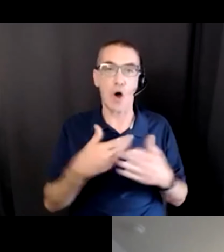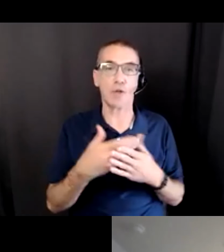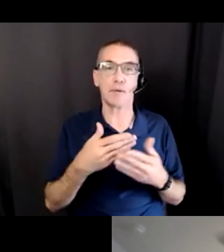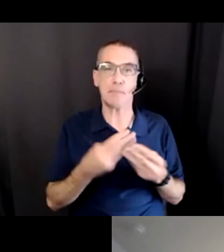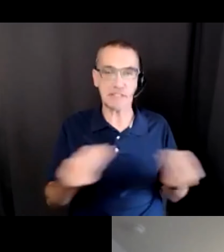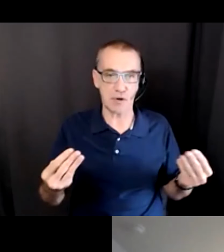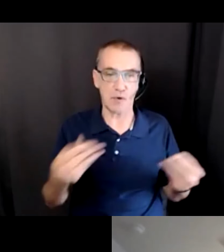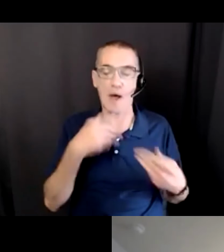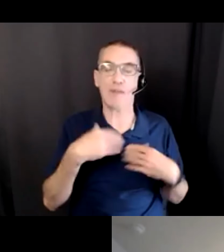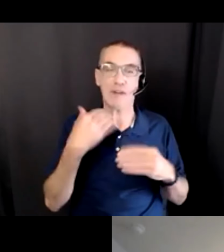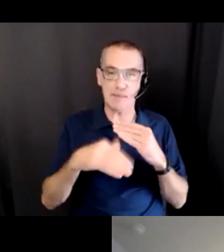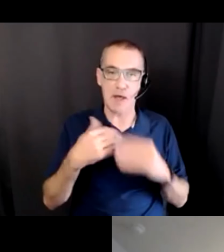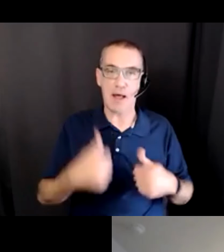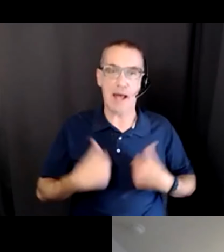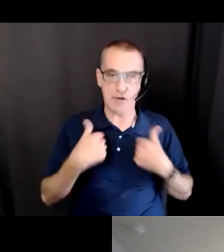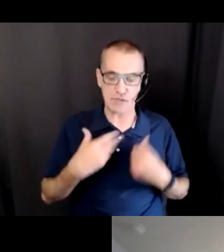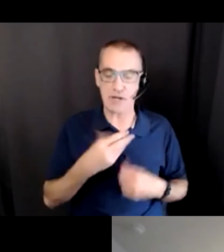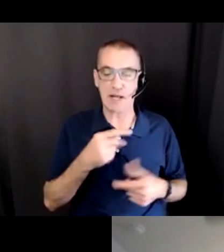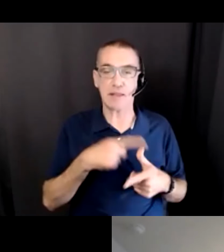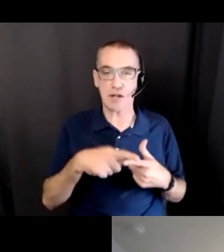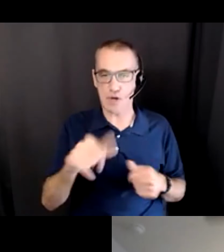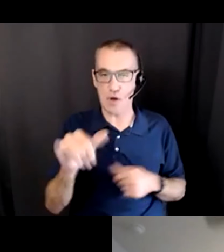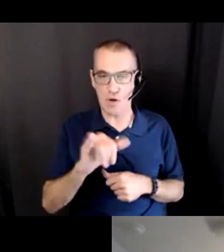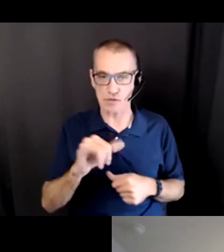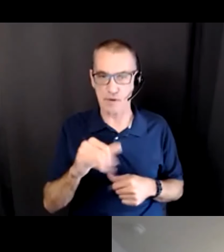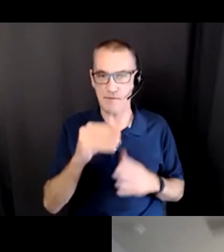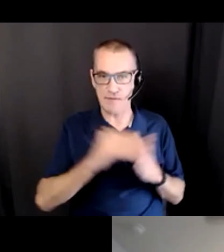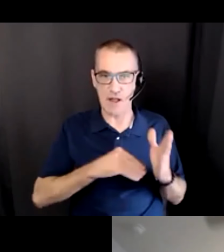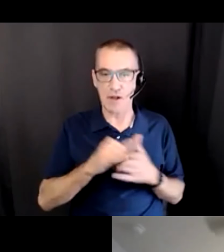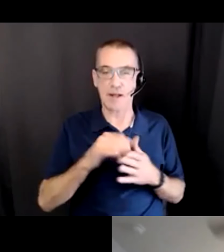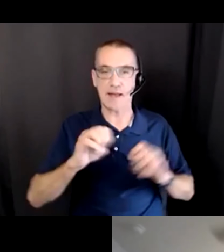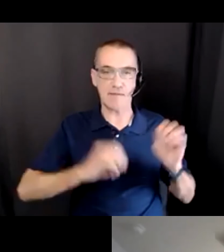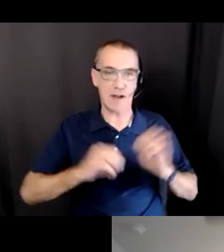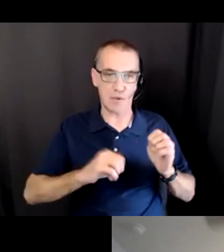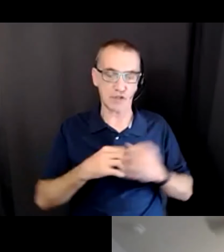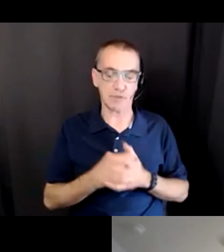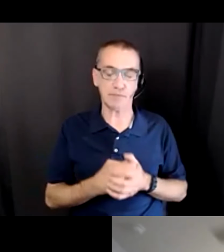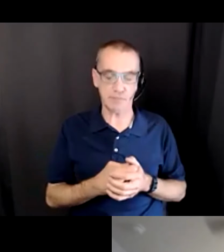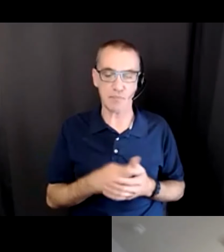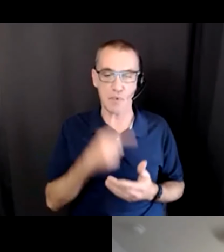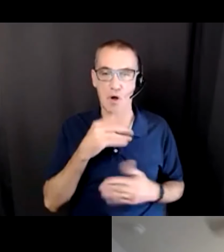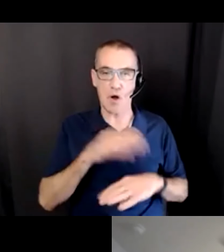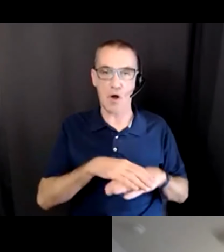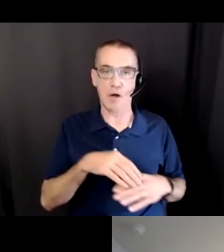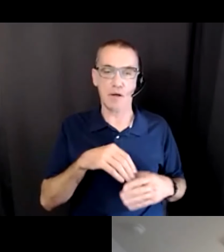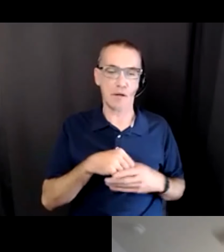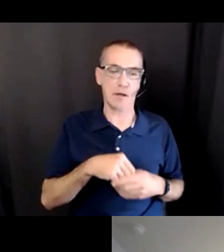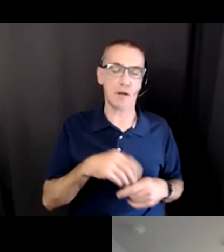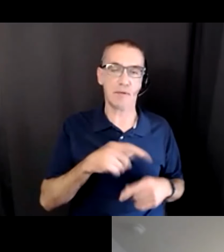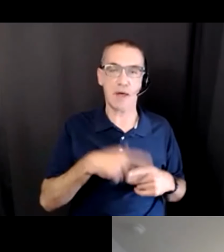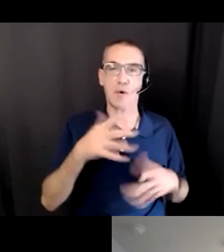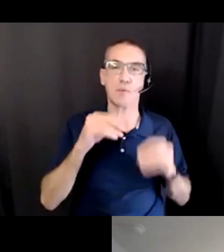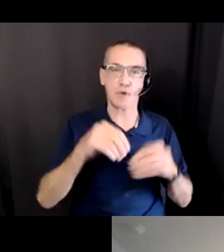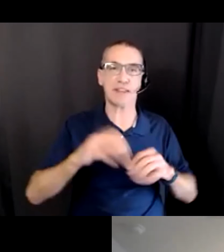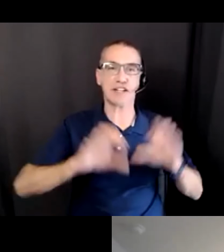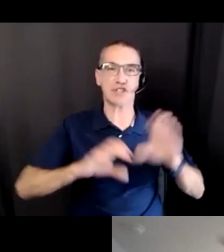which will have our email addresses, and then you can also fill it out in the evaluation, which Perfect. both Anvi and Bryn put in the chat. So